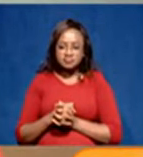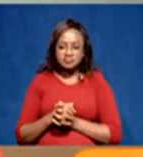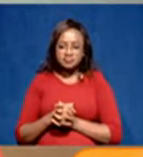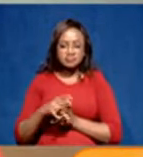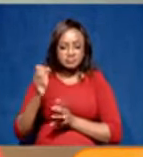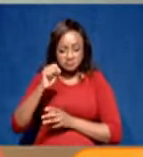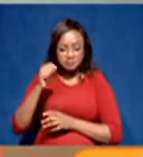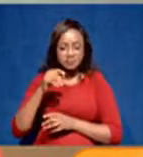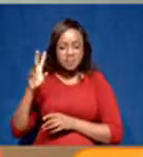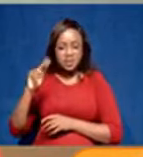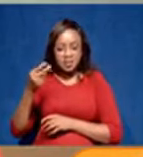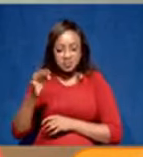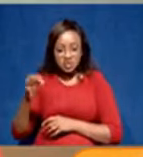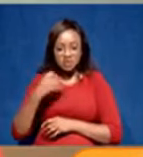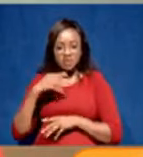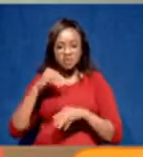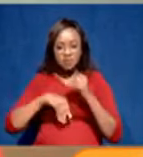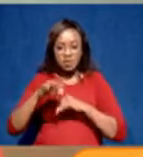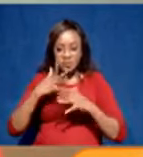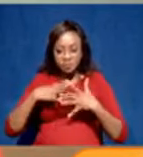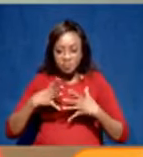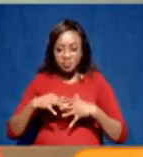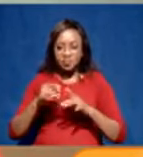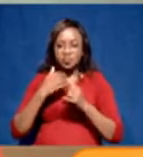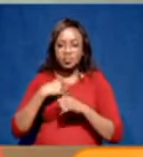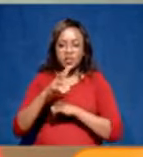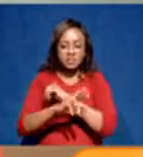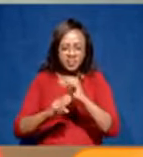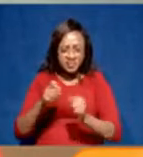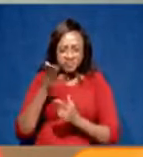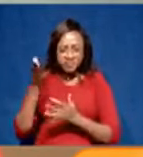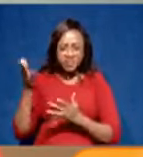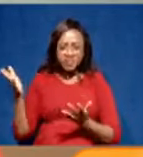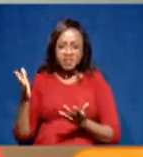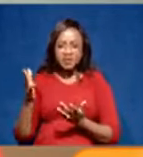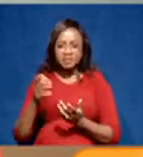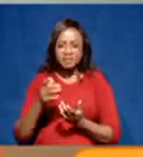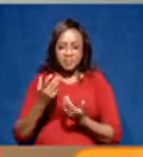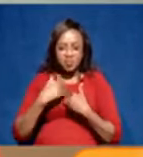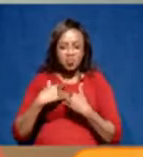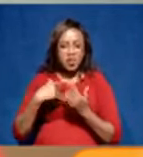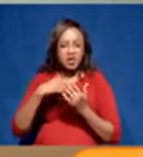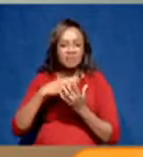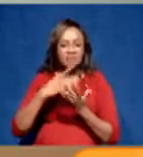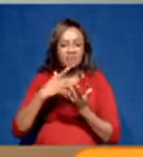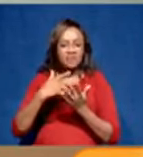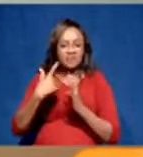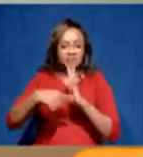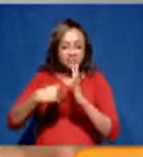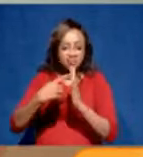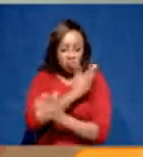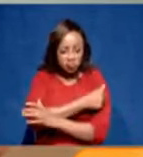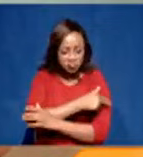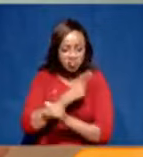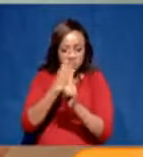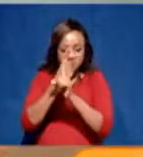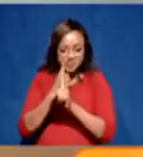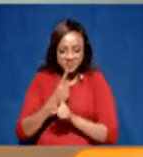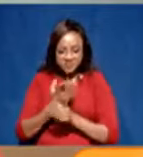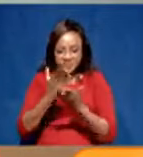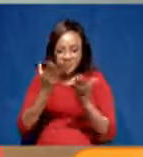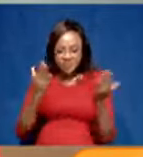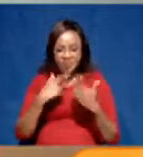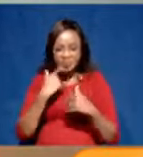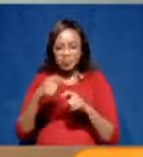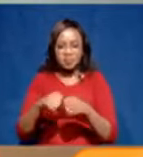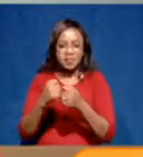in NHIF. We have facilities that are fraudulent. It's both in and out of NHIF. We